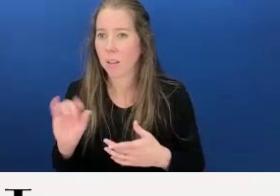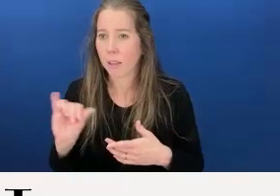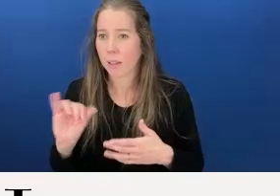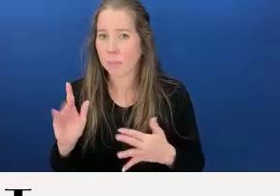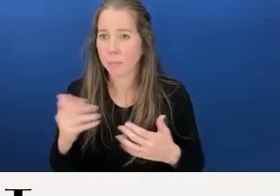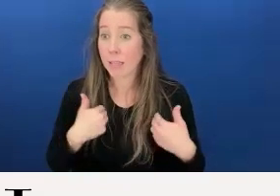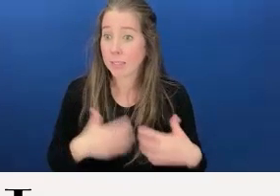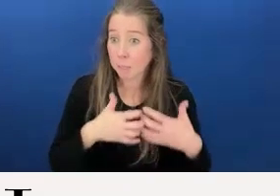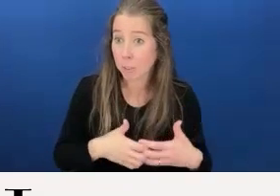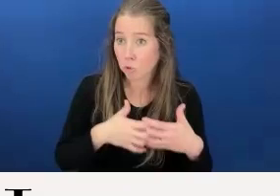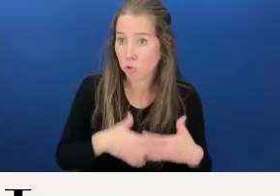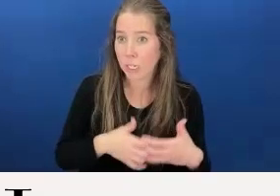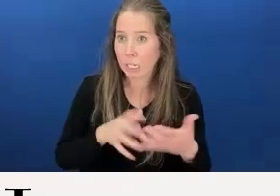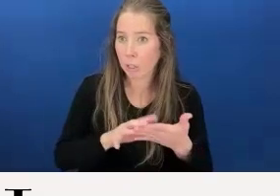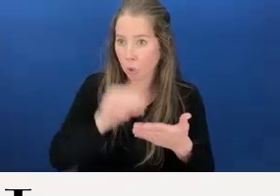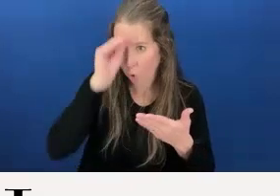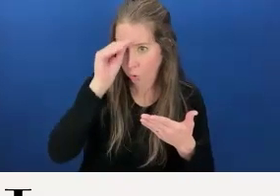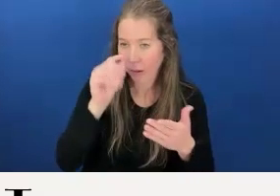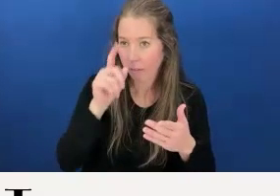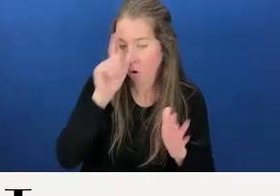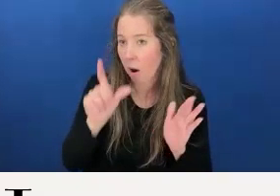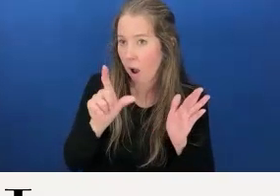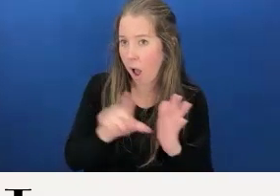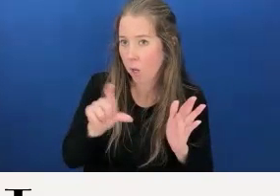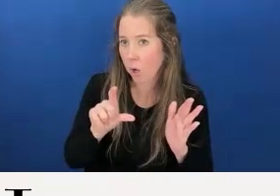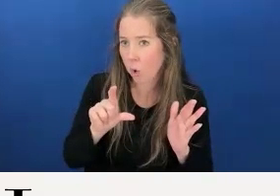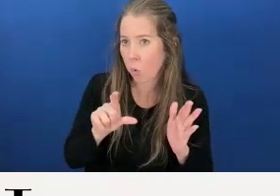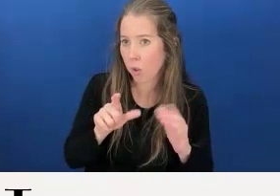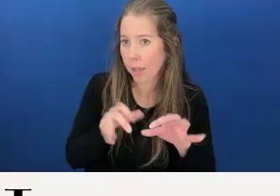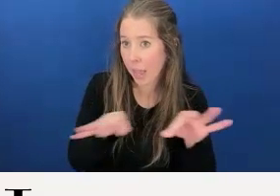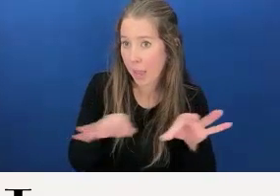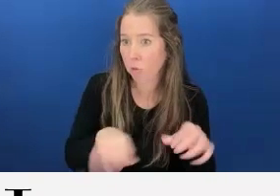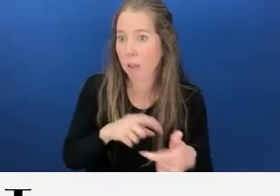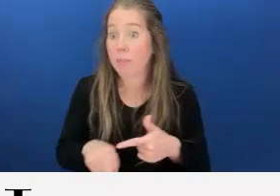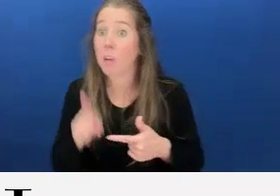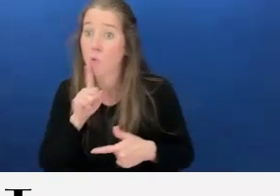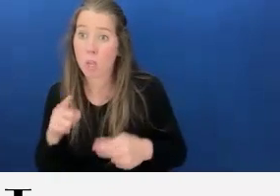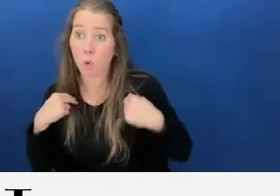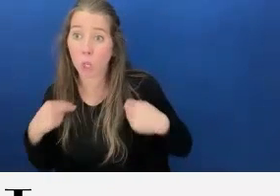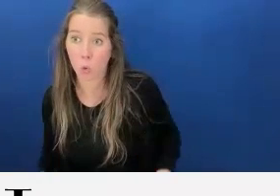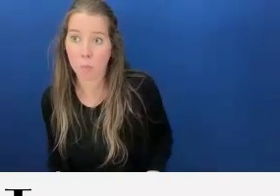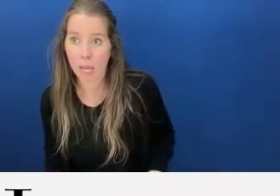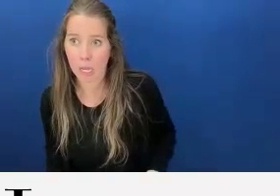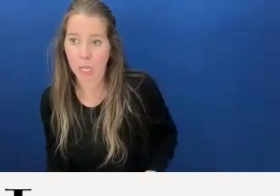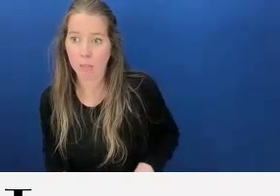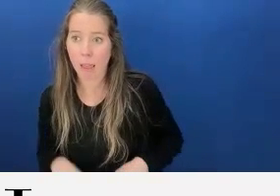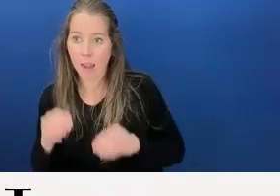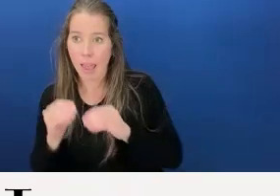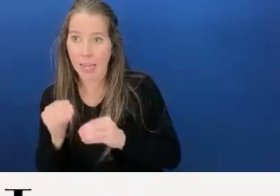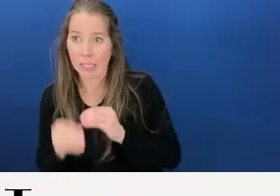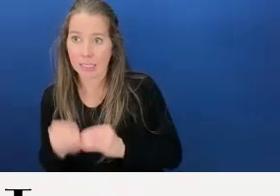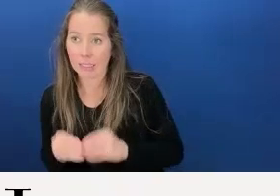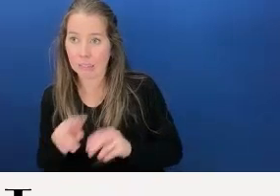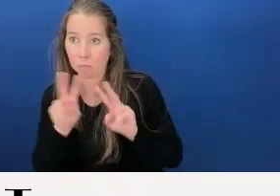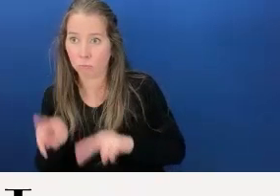the machine learning, to do the auto captions, and then they have a real human that edits,